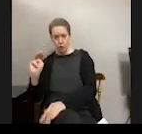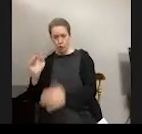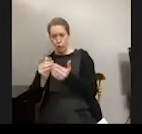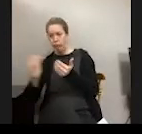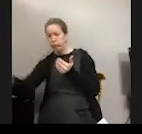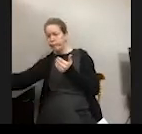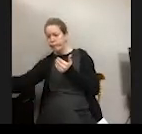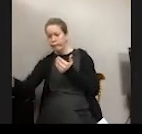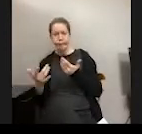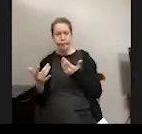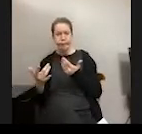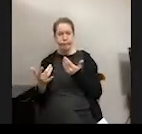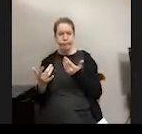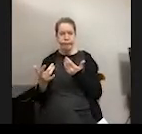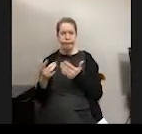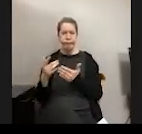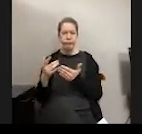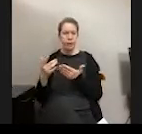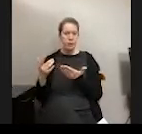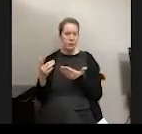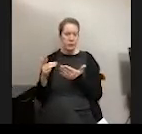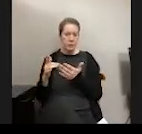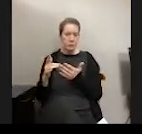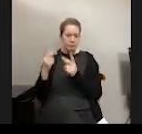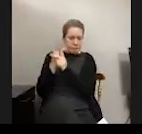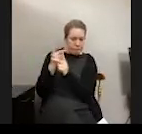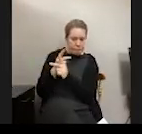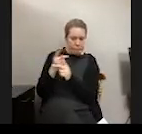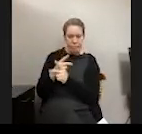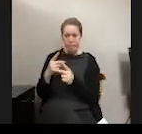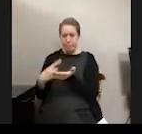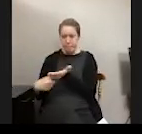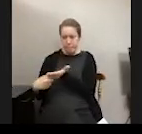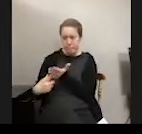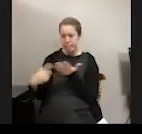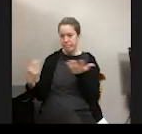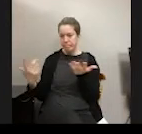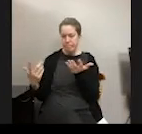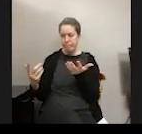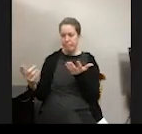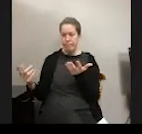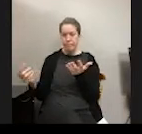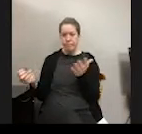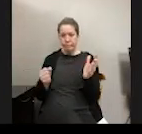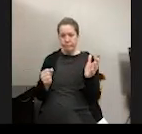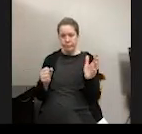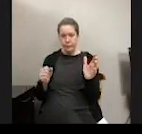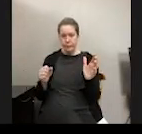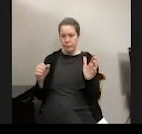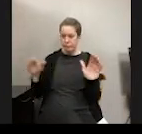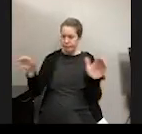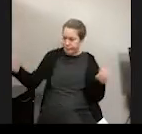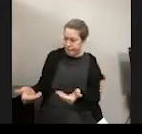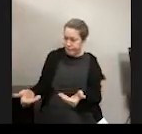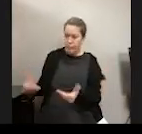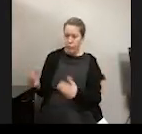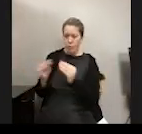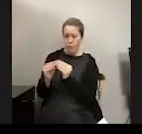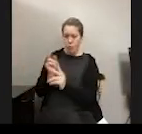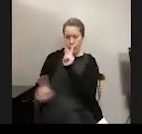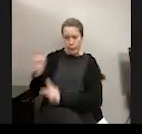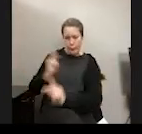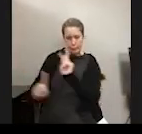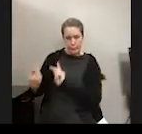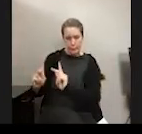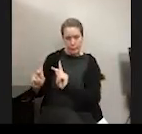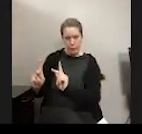things that people can talk about, but also how can they bring more people into that process, even if it is the construction of a large scale